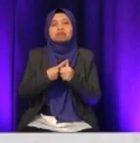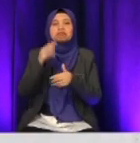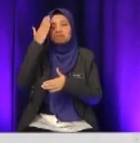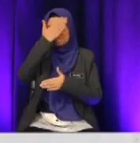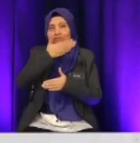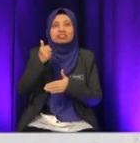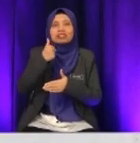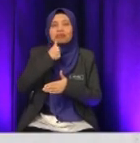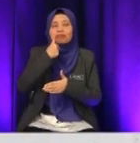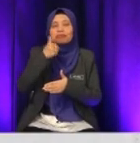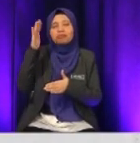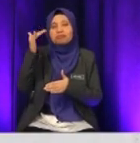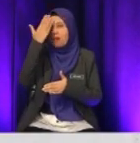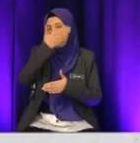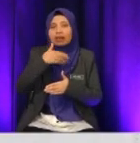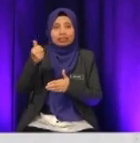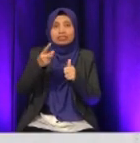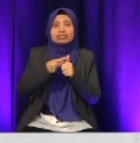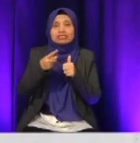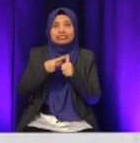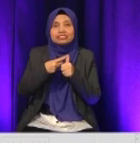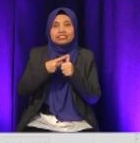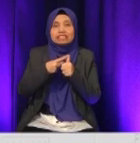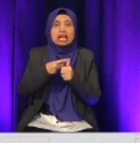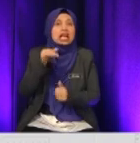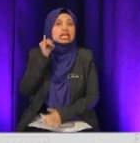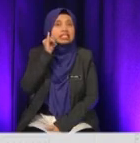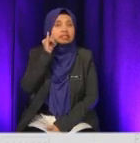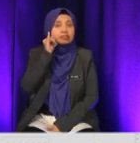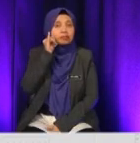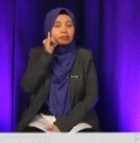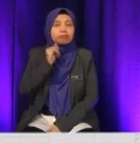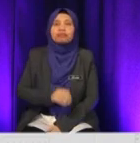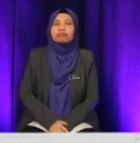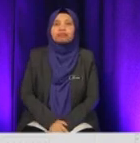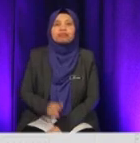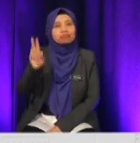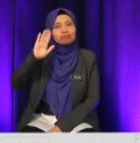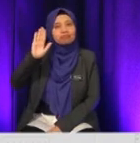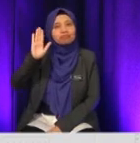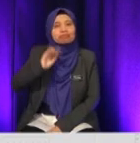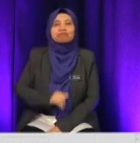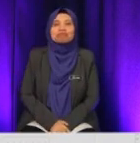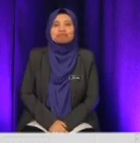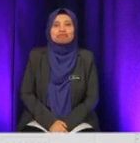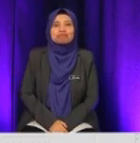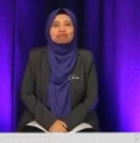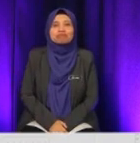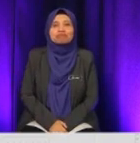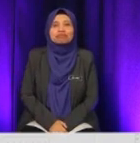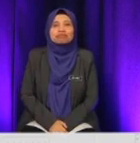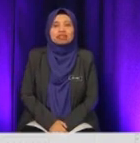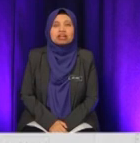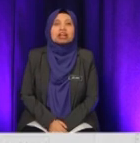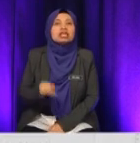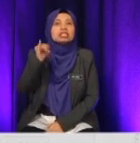me here. Okay, so for the first student, we have Isma Hani. Hello, Isma. Hello, Isma. All right, next to Isma,